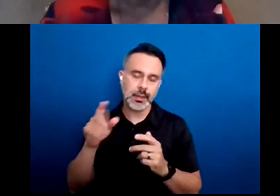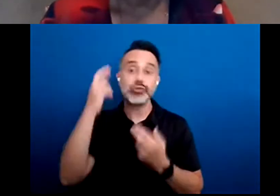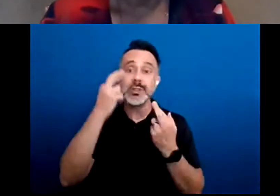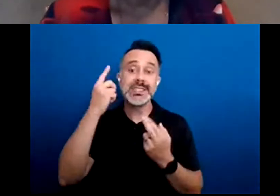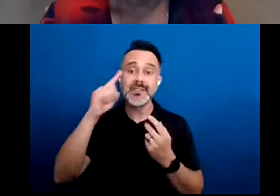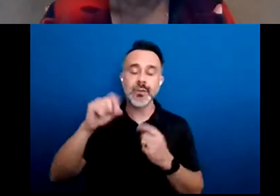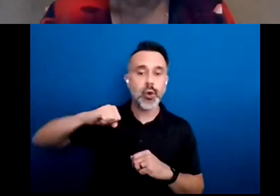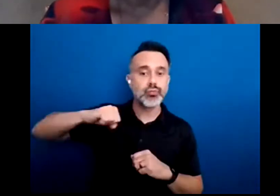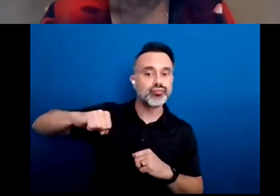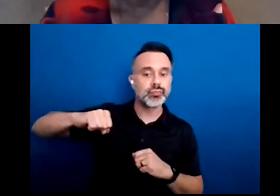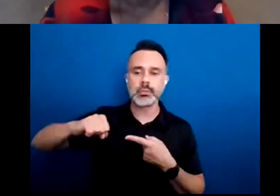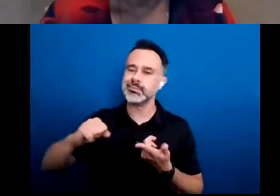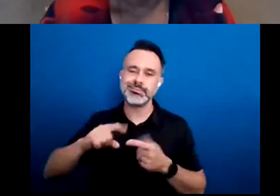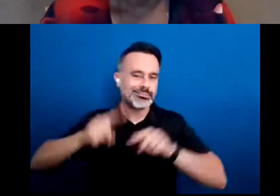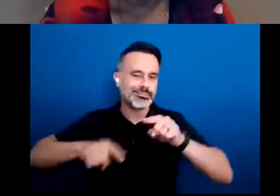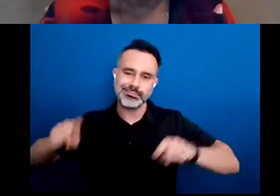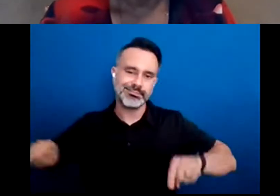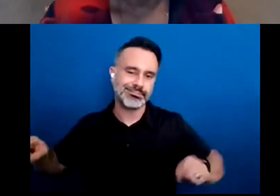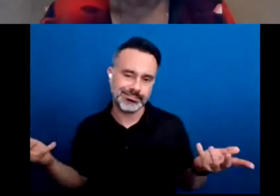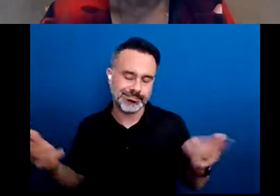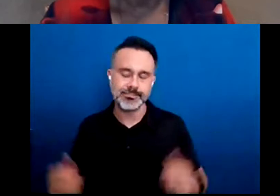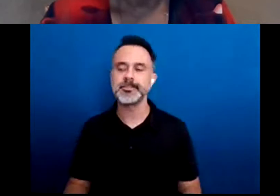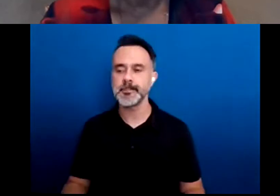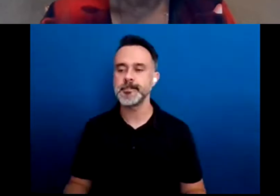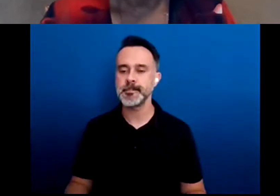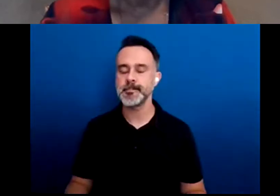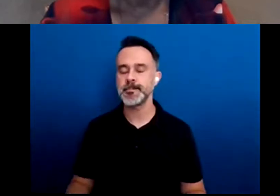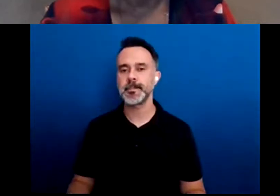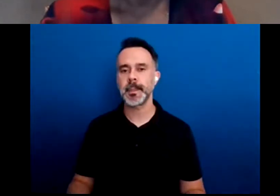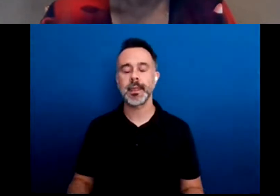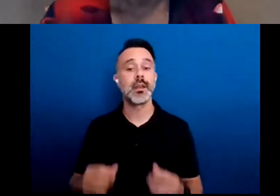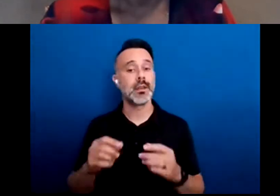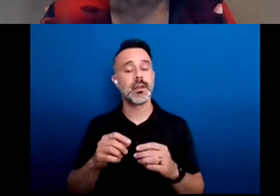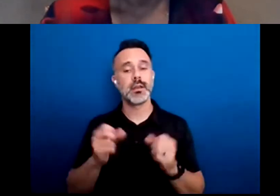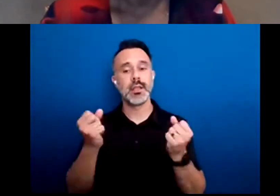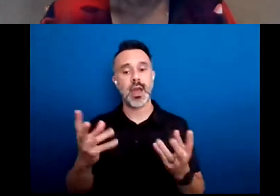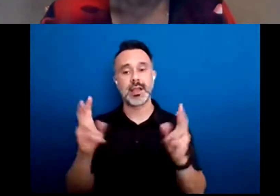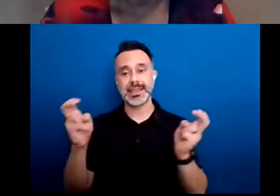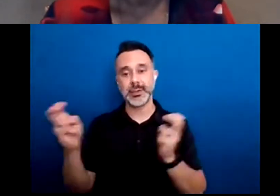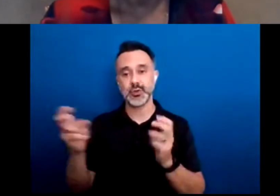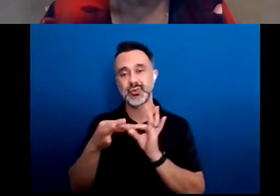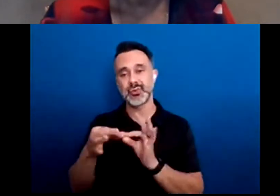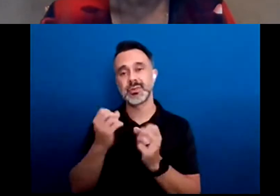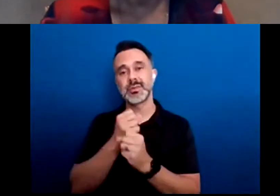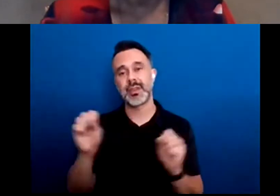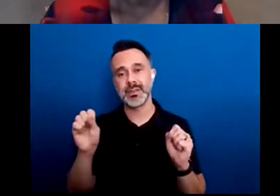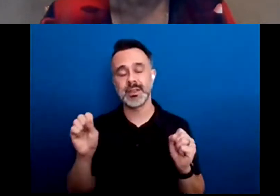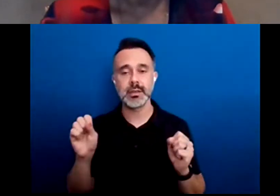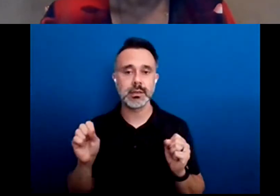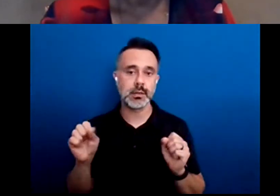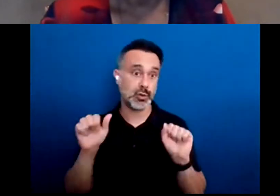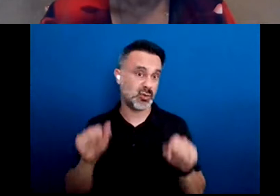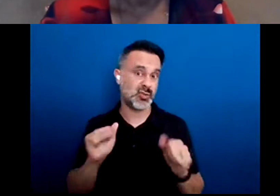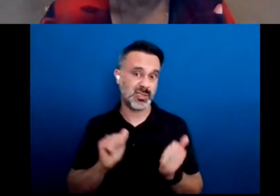I think a lot of the safety issues can partially be addressed